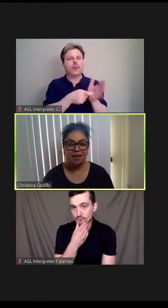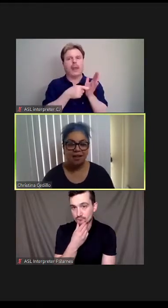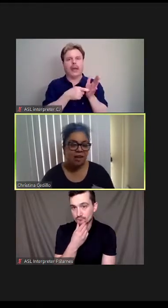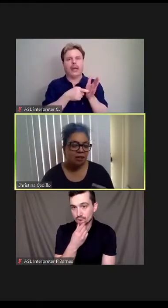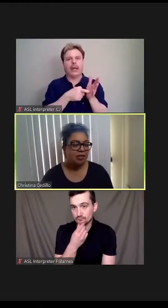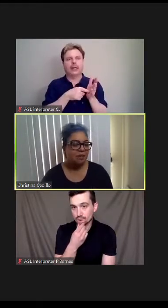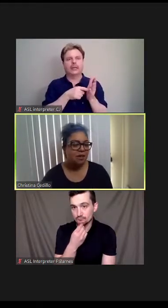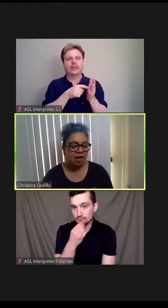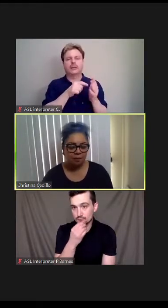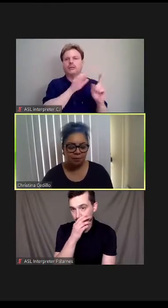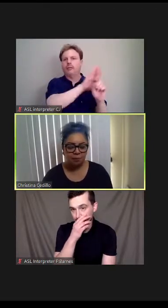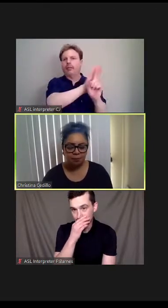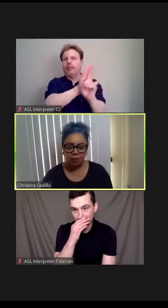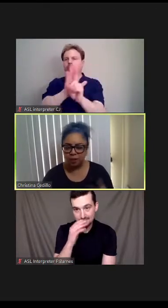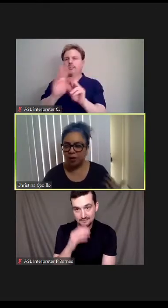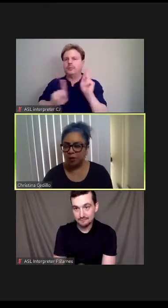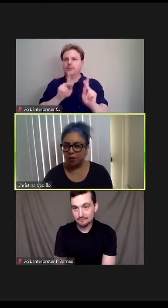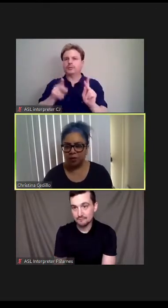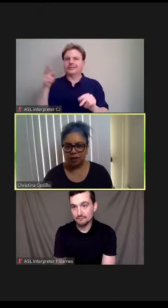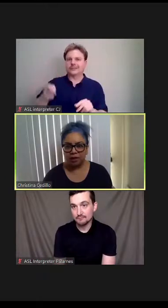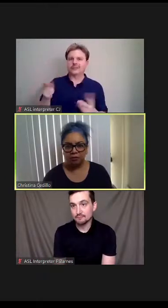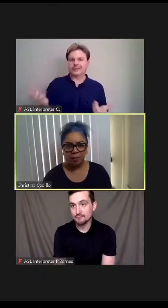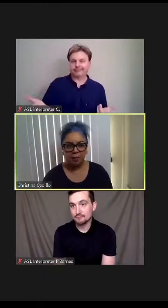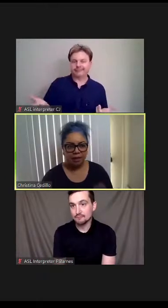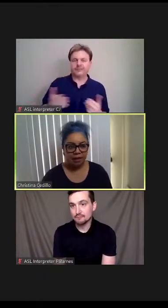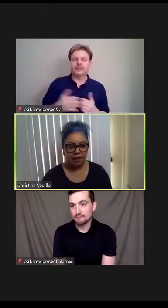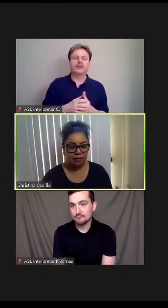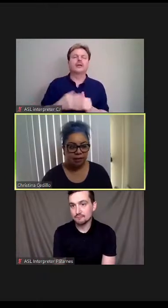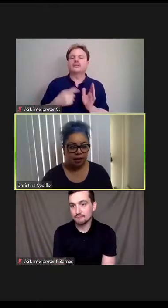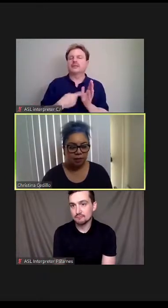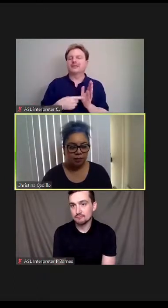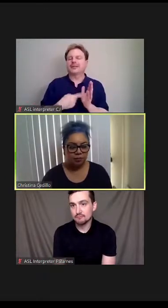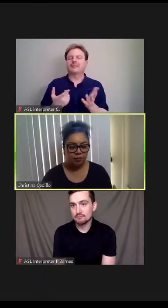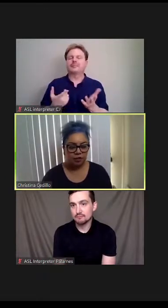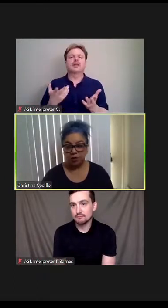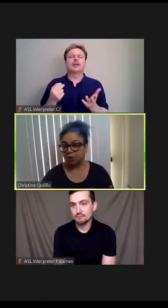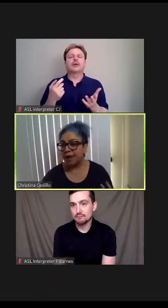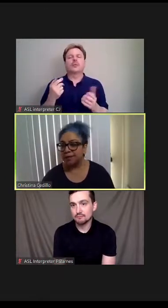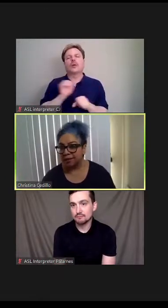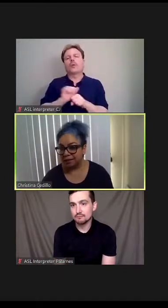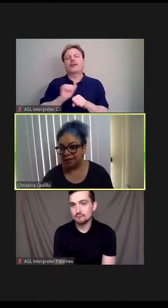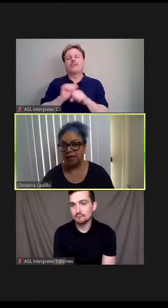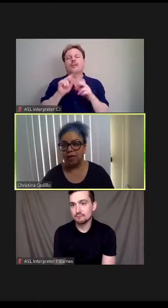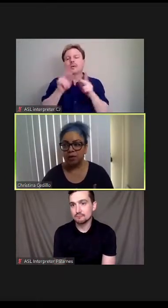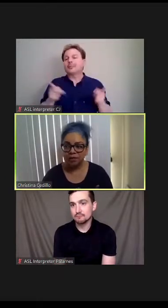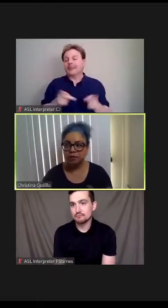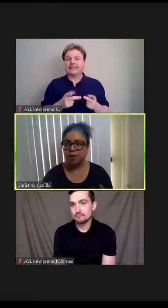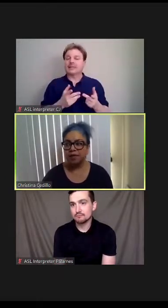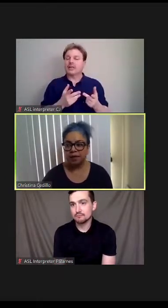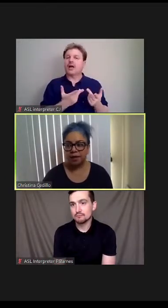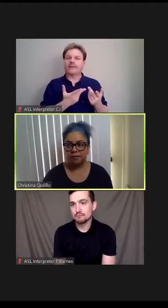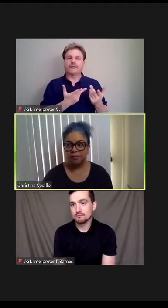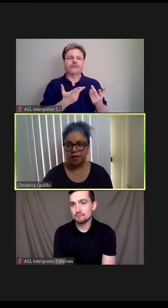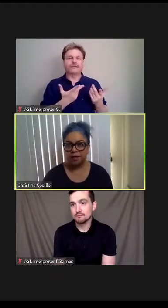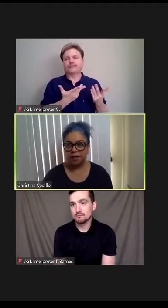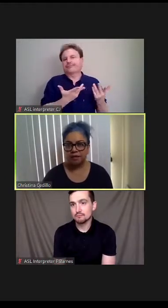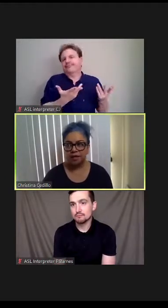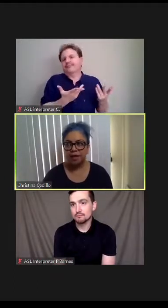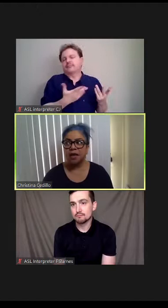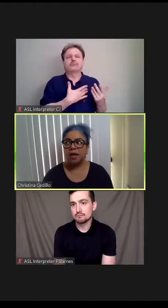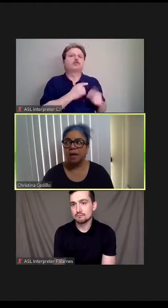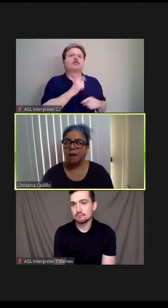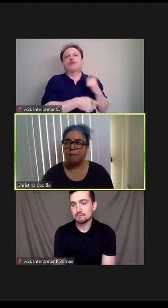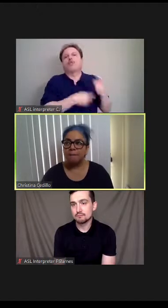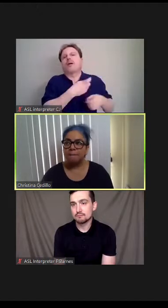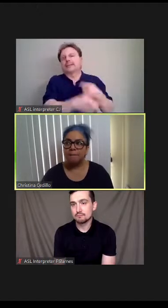right? And sometimes we are working from a place of generosity, or at least we think of it as